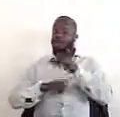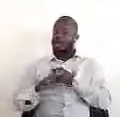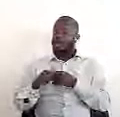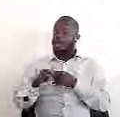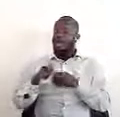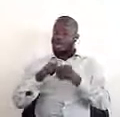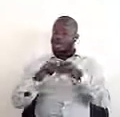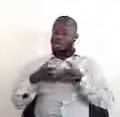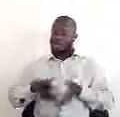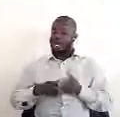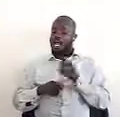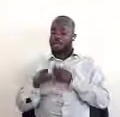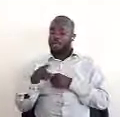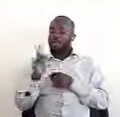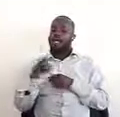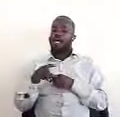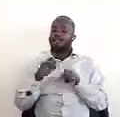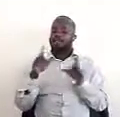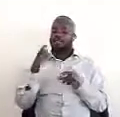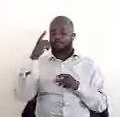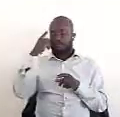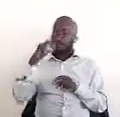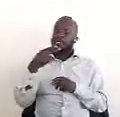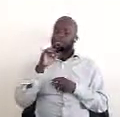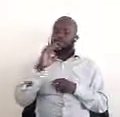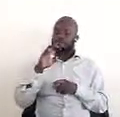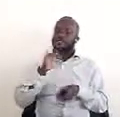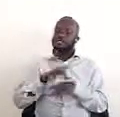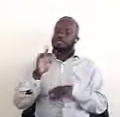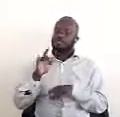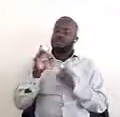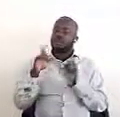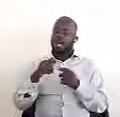Infants born under these circumstances should be tested for HIV